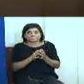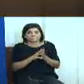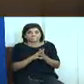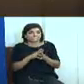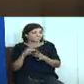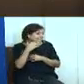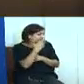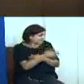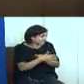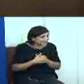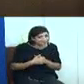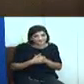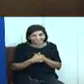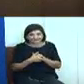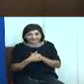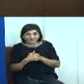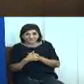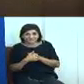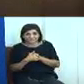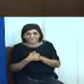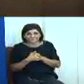I said, thank you,